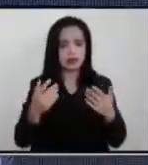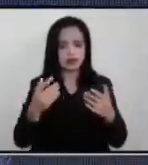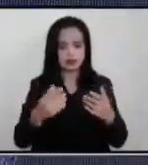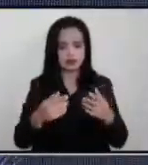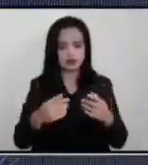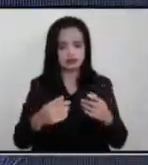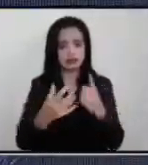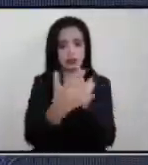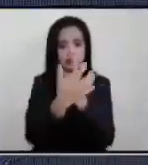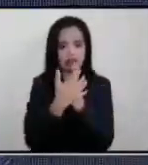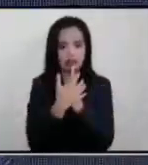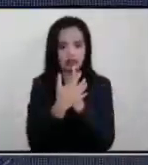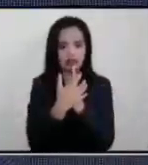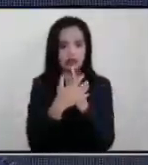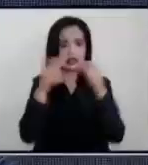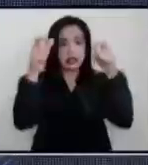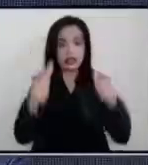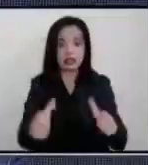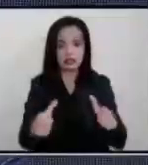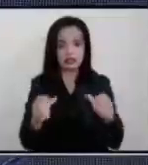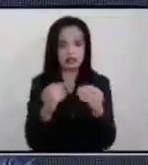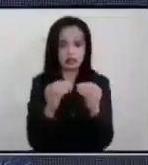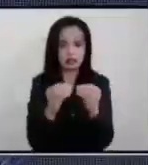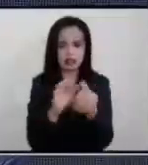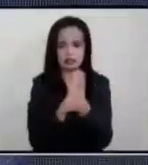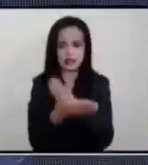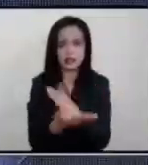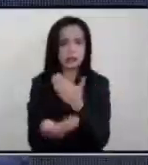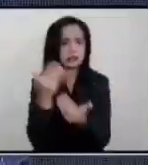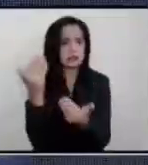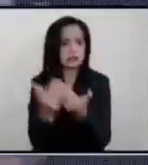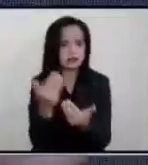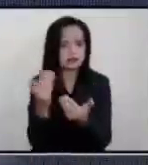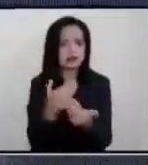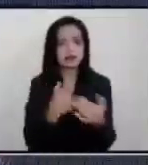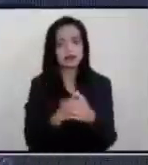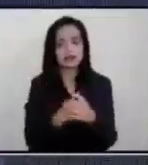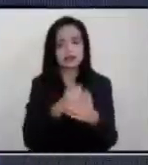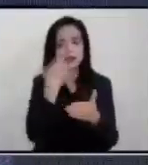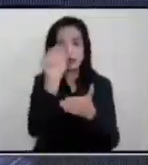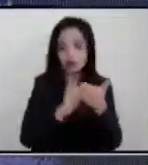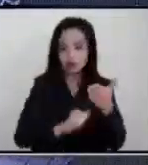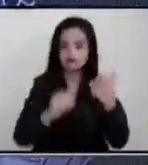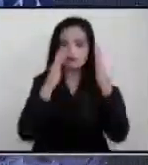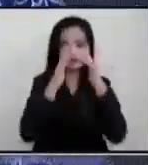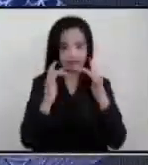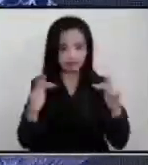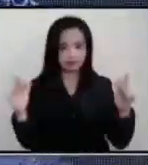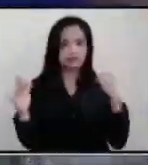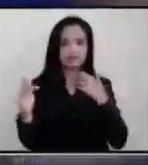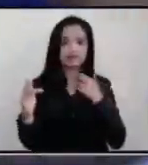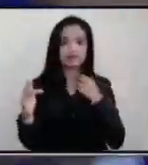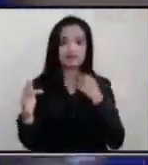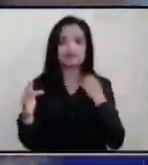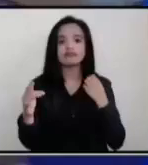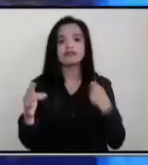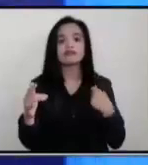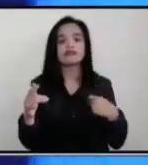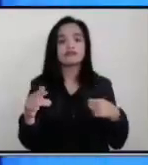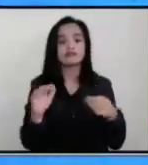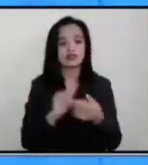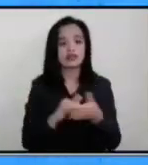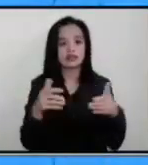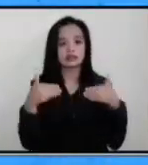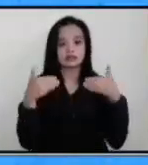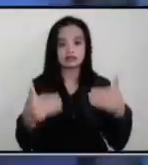So I think we're the only art fair or art festival that has been, that pushed through. Dagdag pa